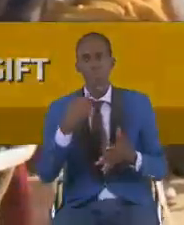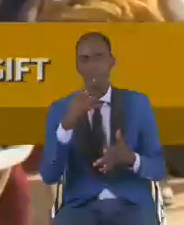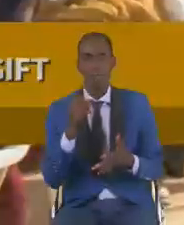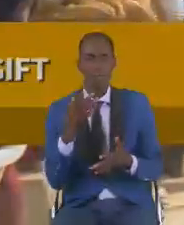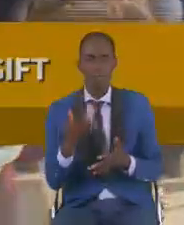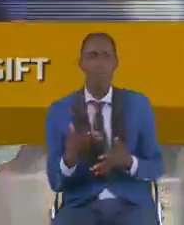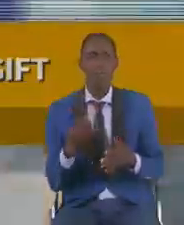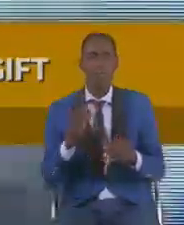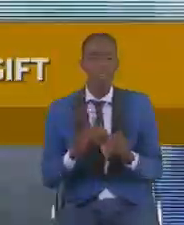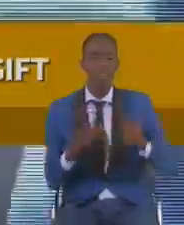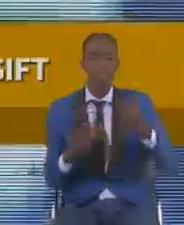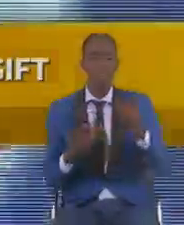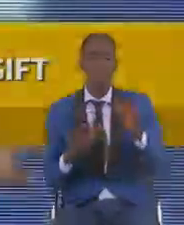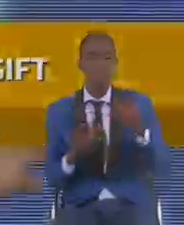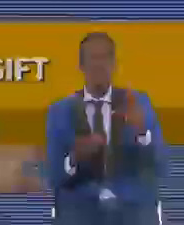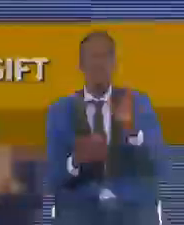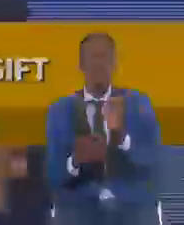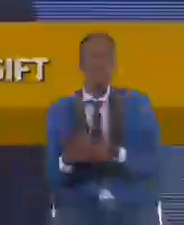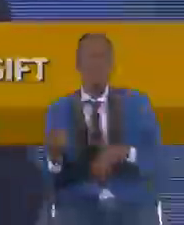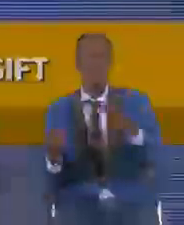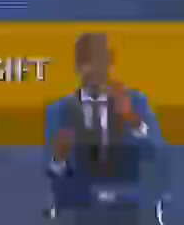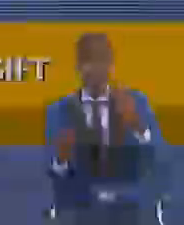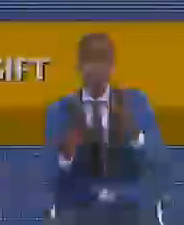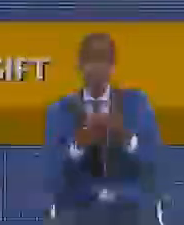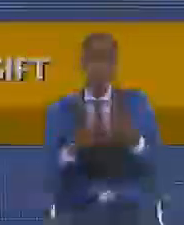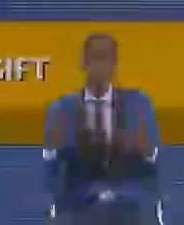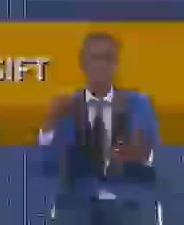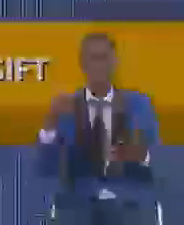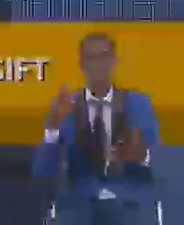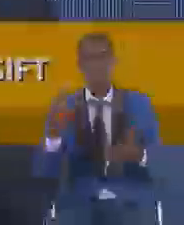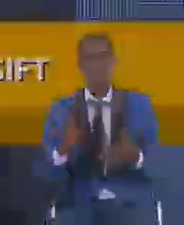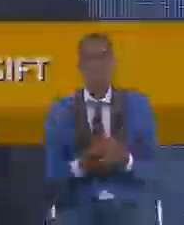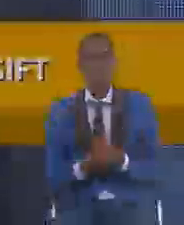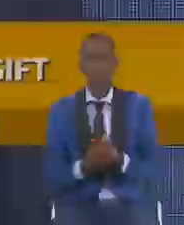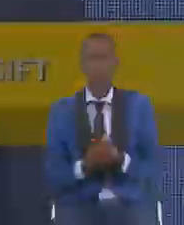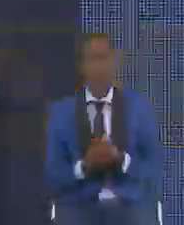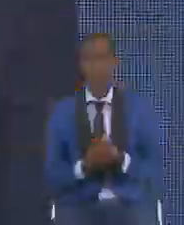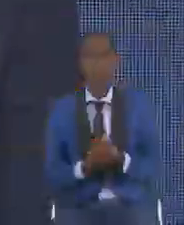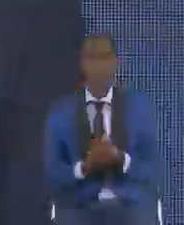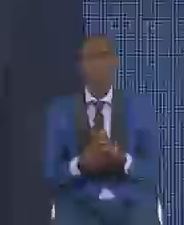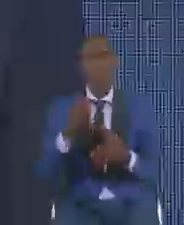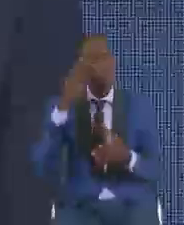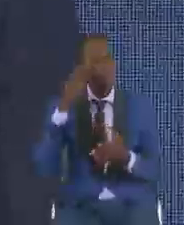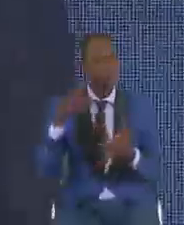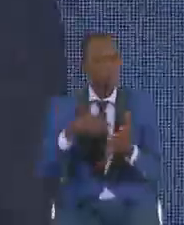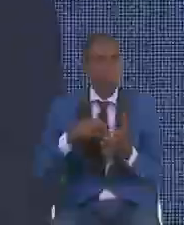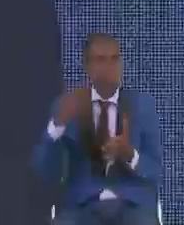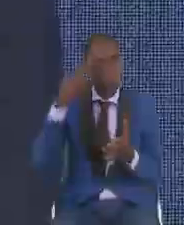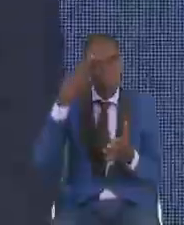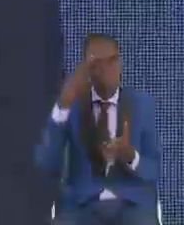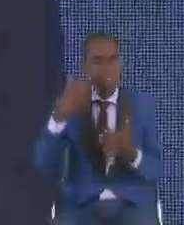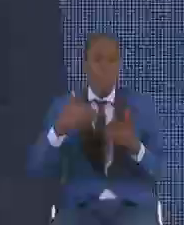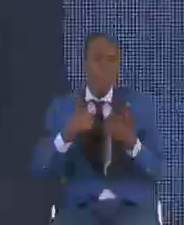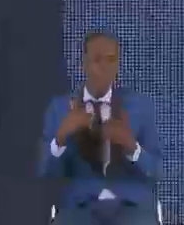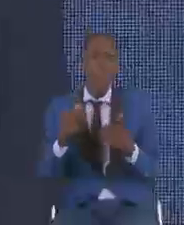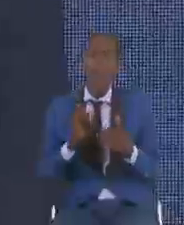in 1 Corinthians chapter 4, verse 17, for this cause have I